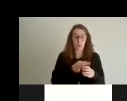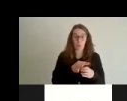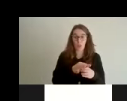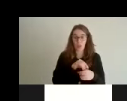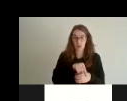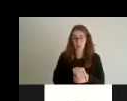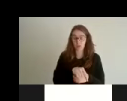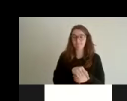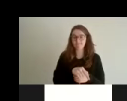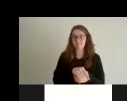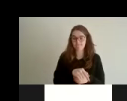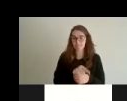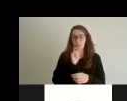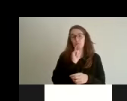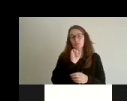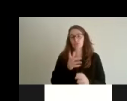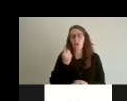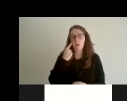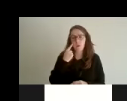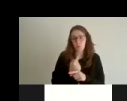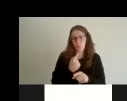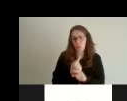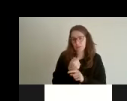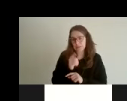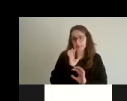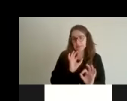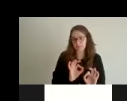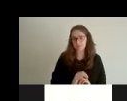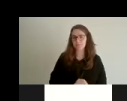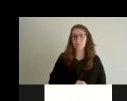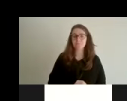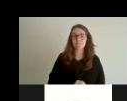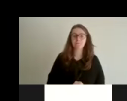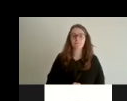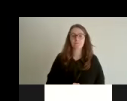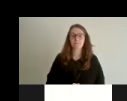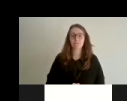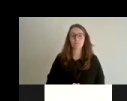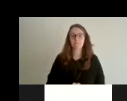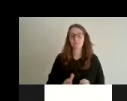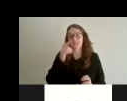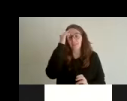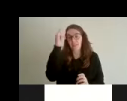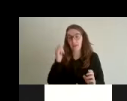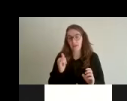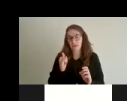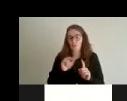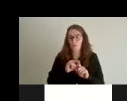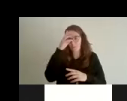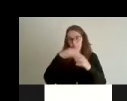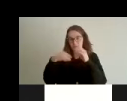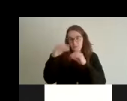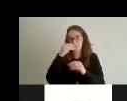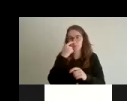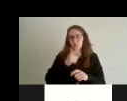then experience a pipeline, a leaky pipeline. And of course, this idea is that some people have a tailwind when